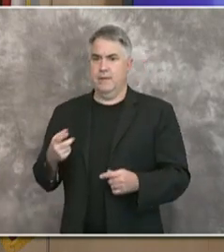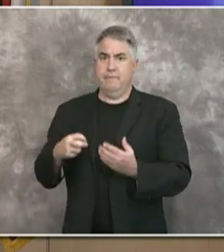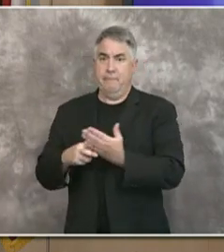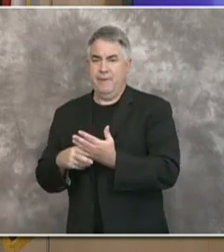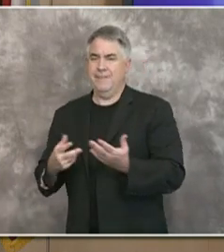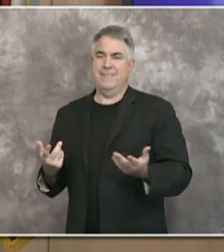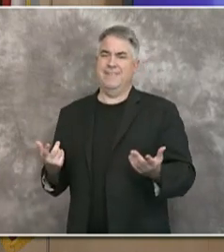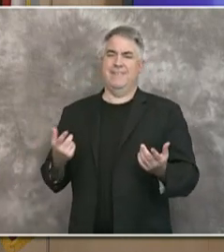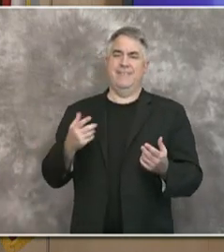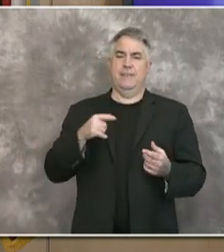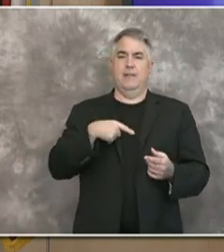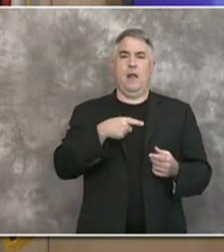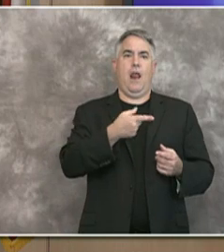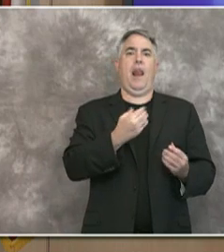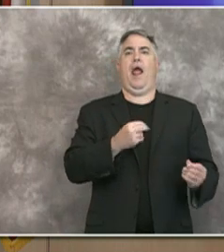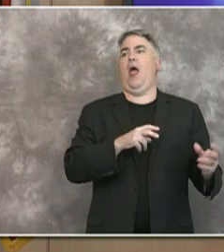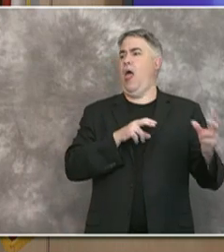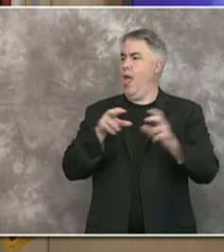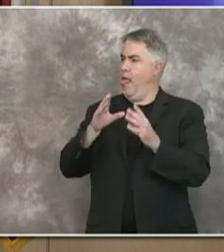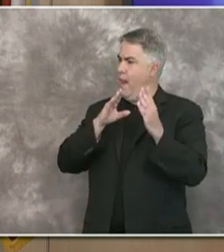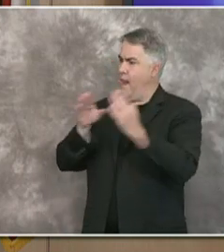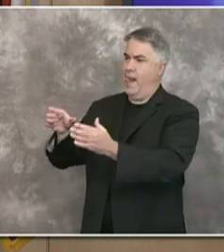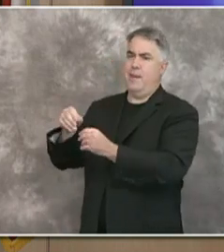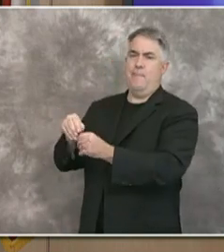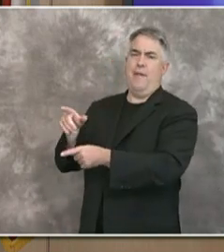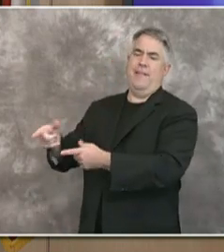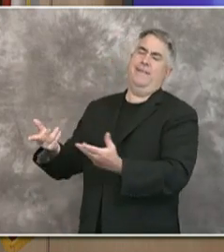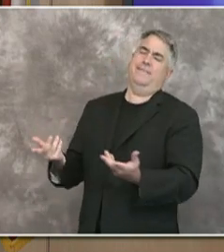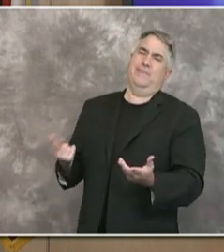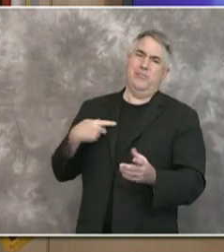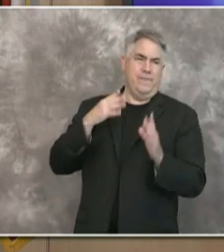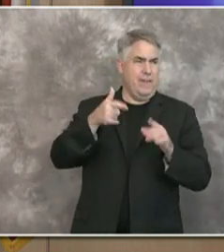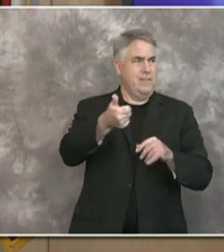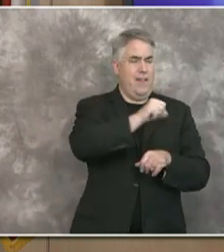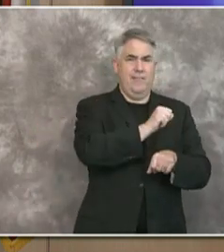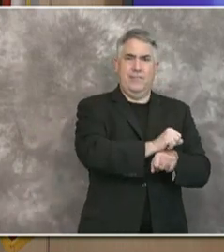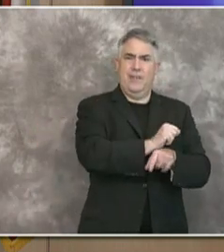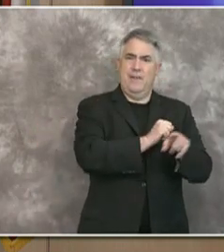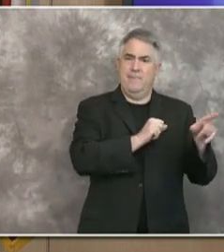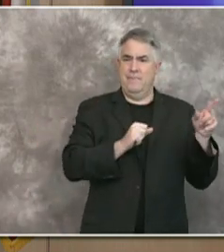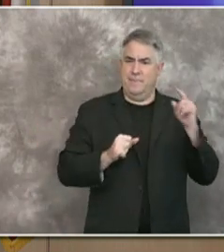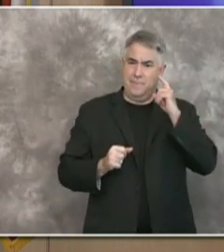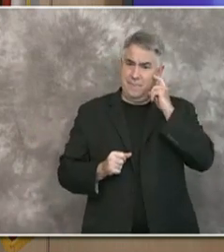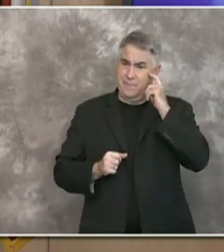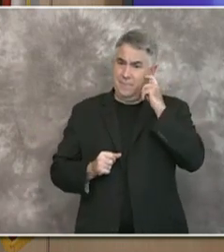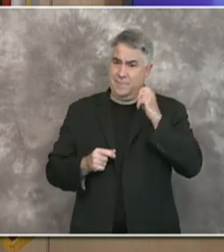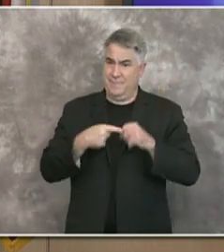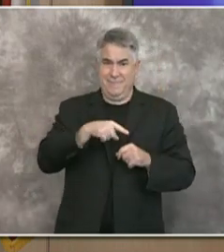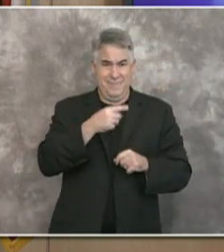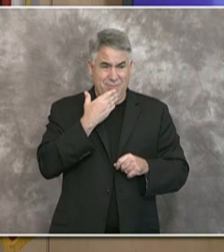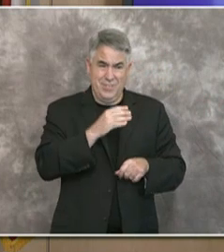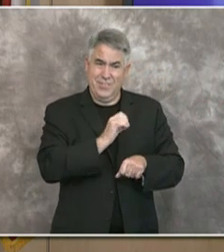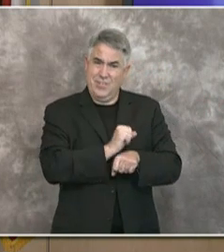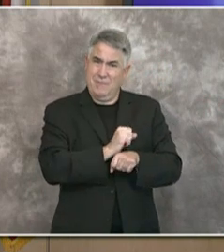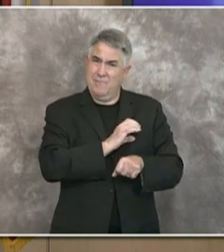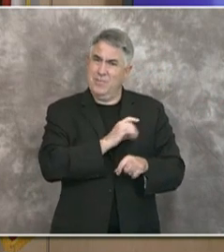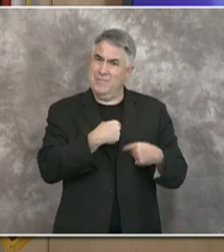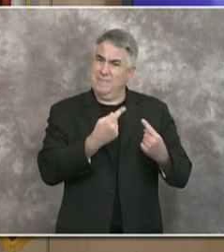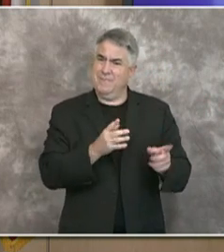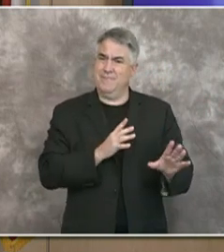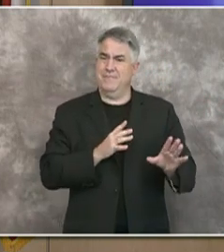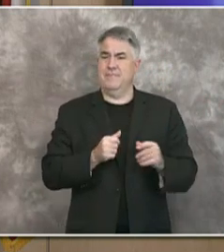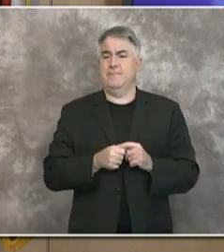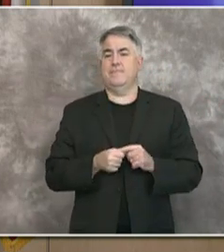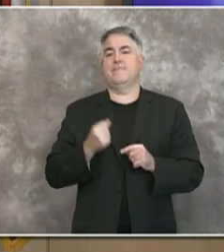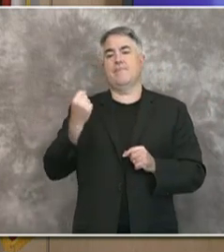normally do. And so it's been a challenge for them, and I think by and large they've done a good job. And in this instance, you know, they're going to do it a little